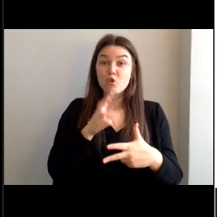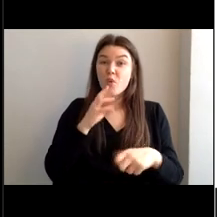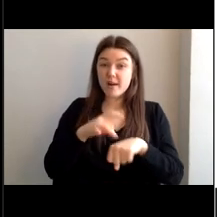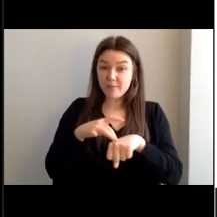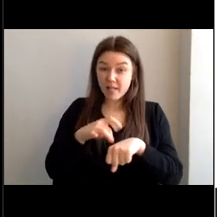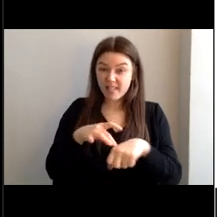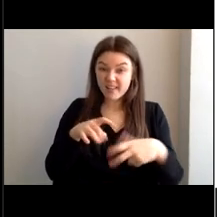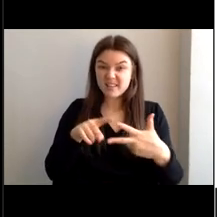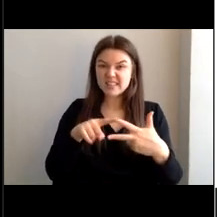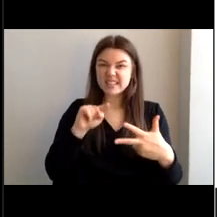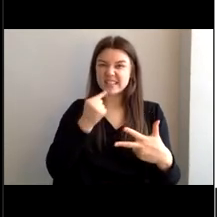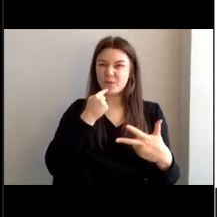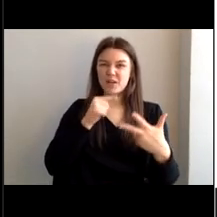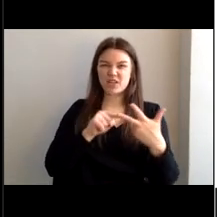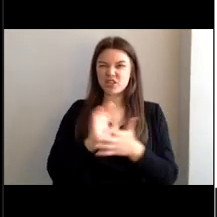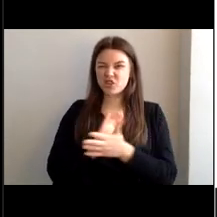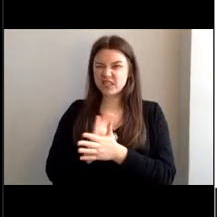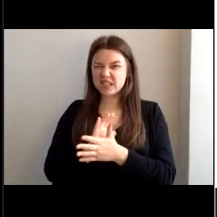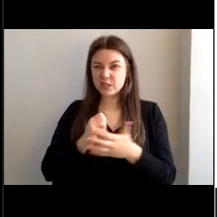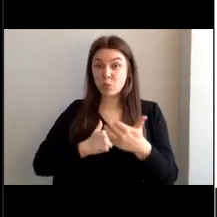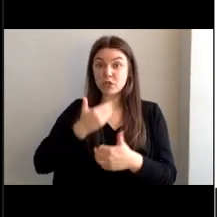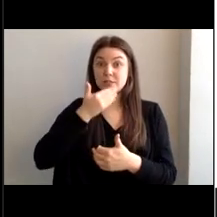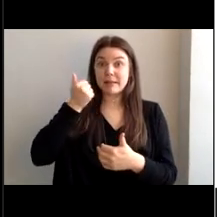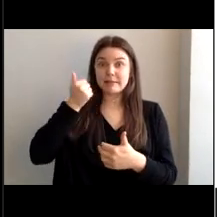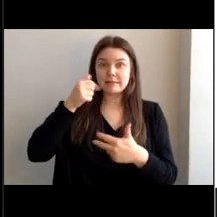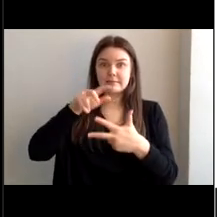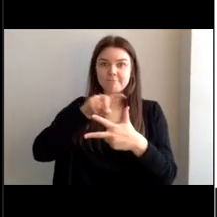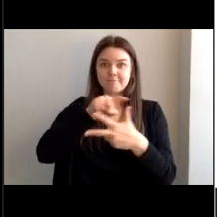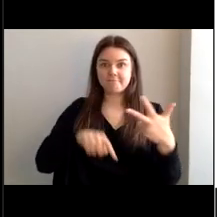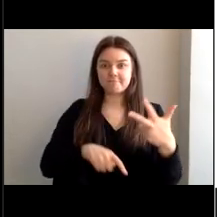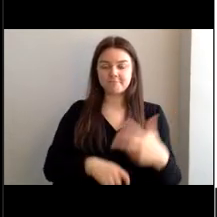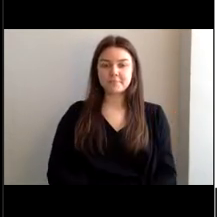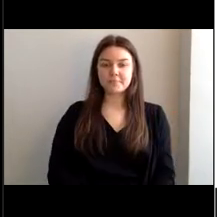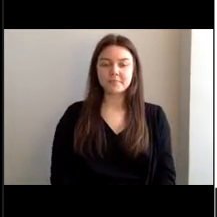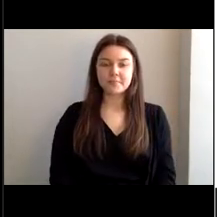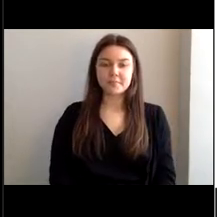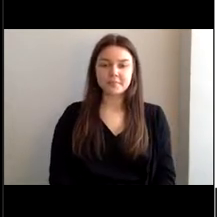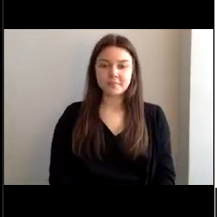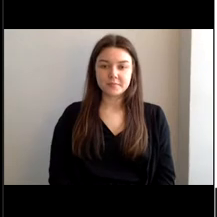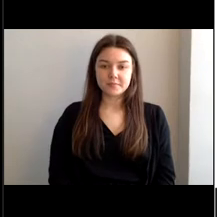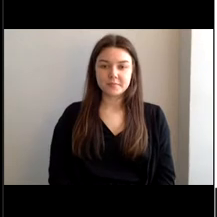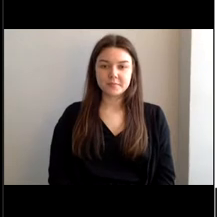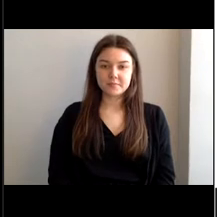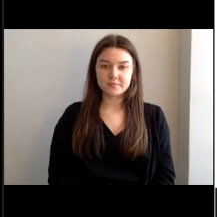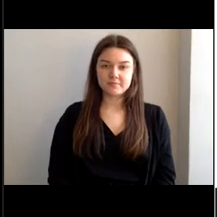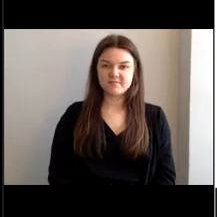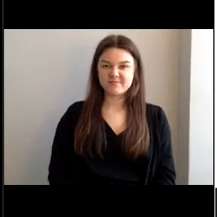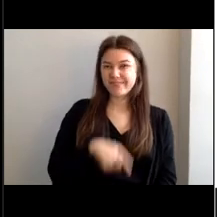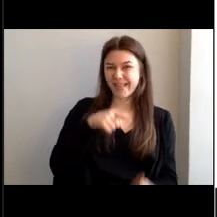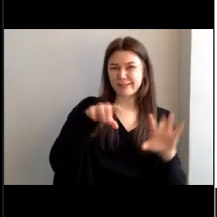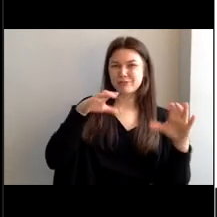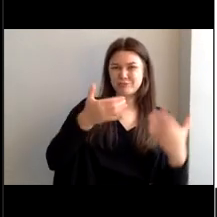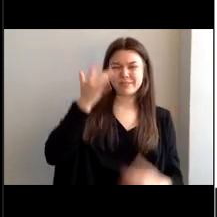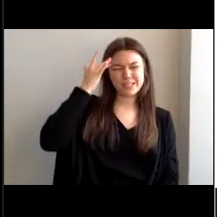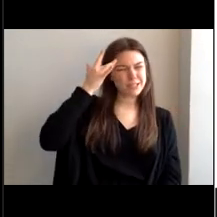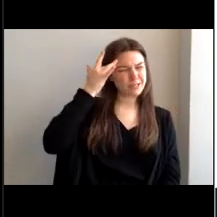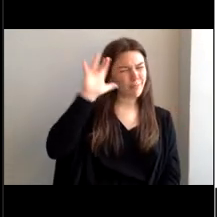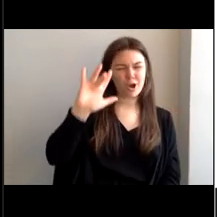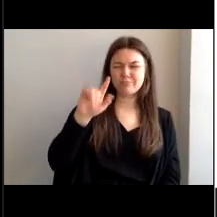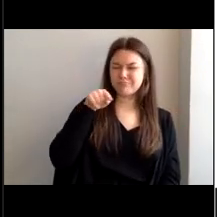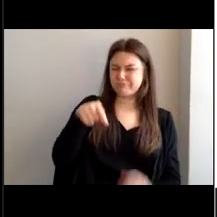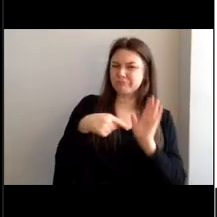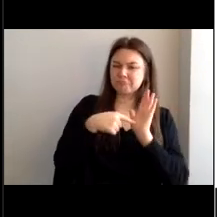cheesy? Which odor is better for quality? All right, this is a very savvy crew. I think I told you that, but they are just showing how